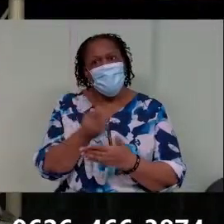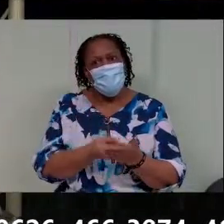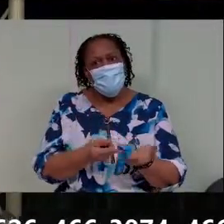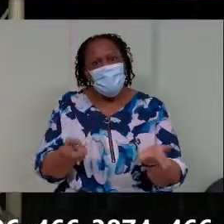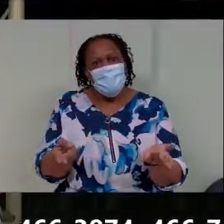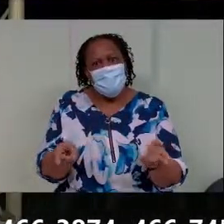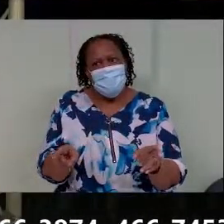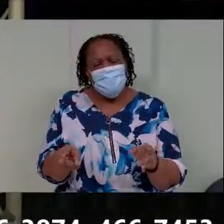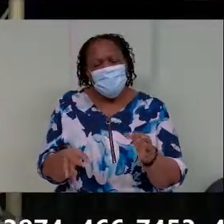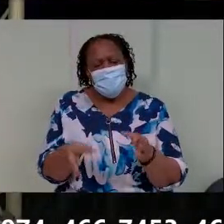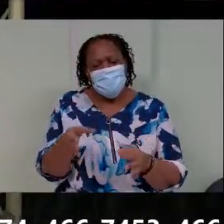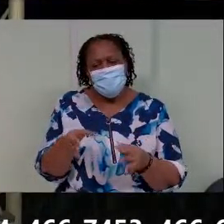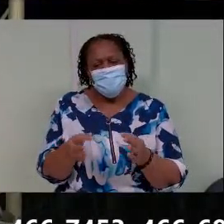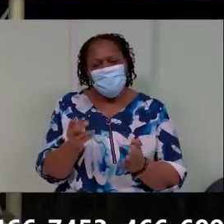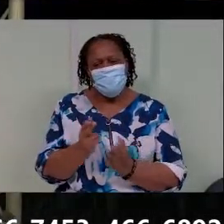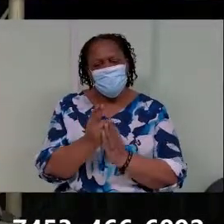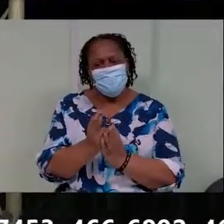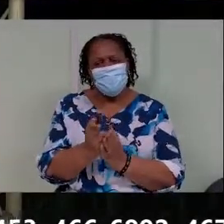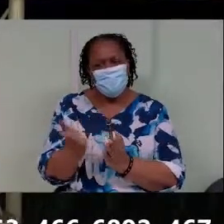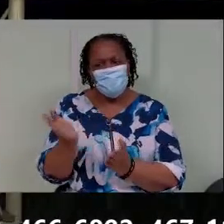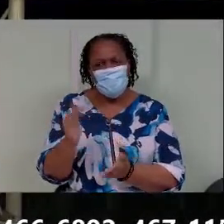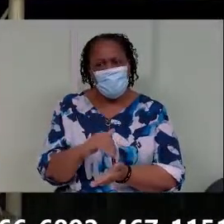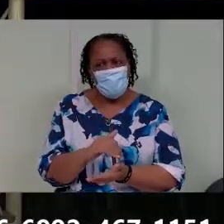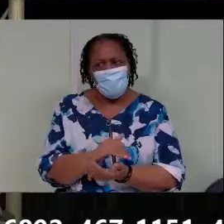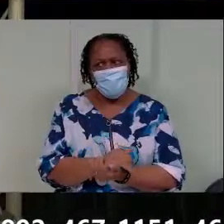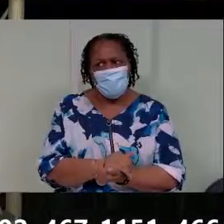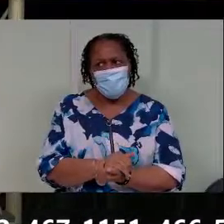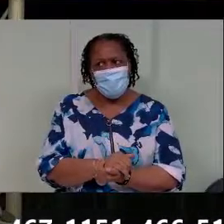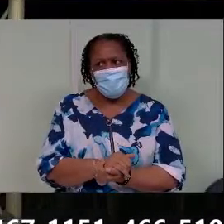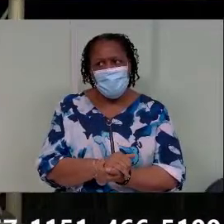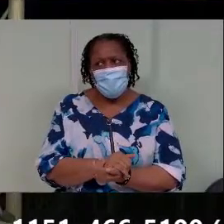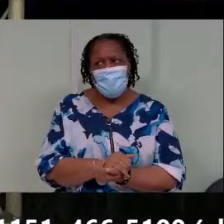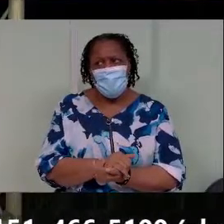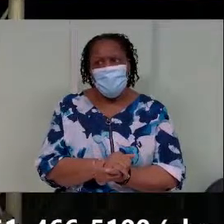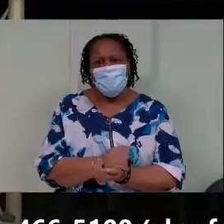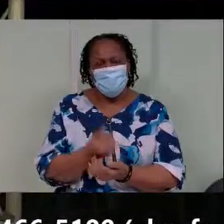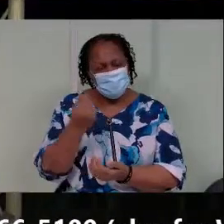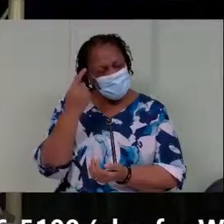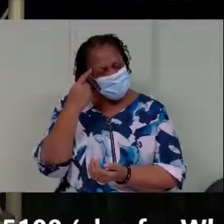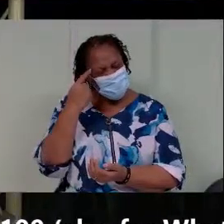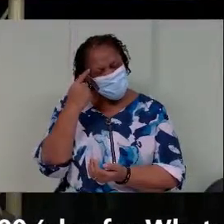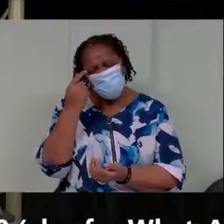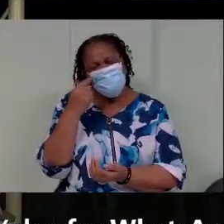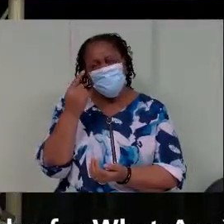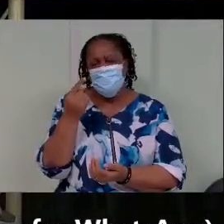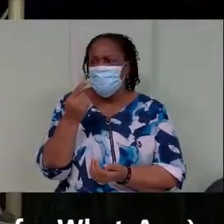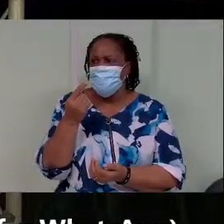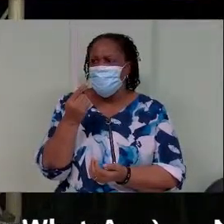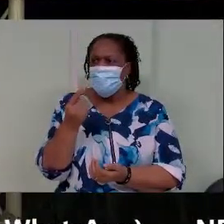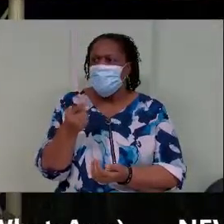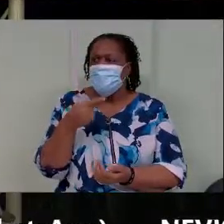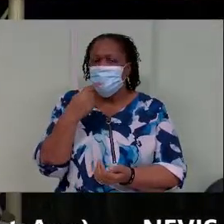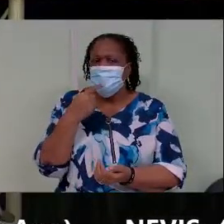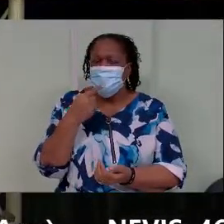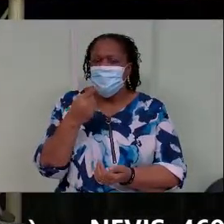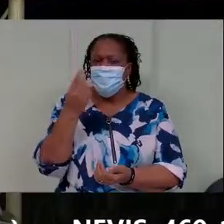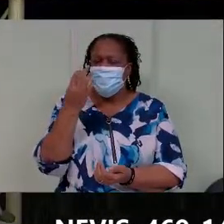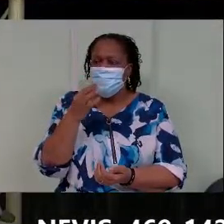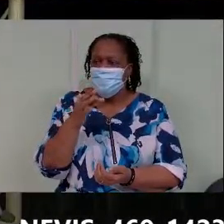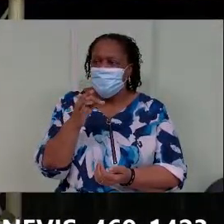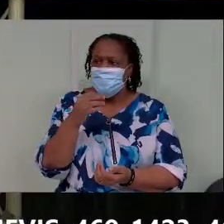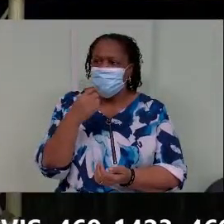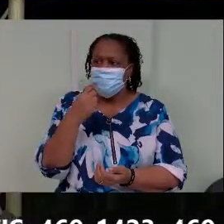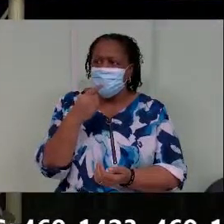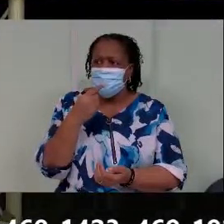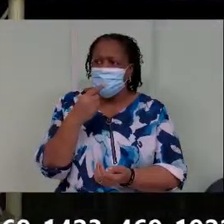And at that point in time, we thought that it was low risk. However, prior to the 19th, we received some further information that